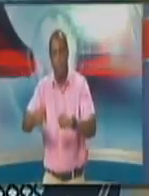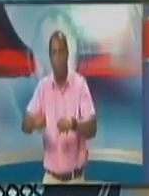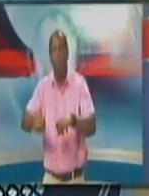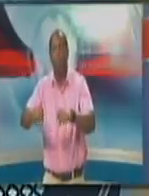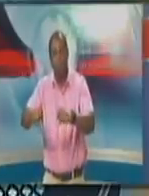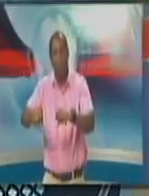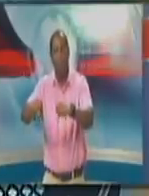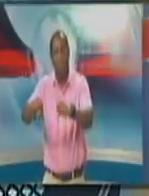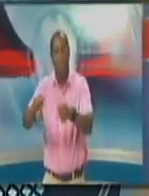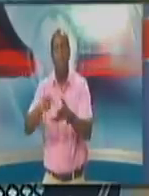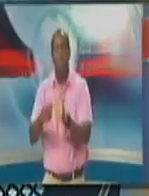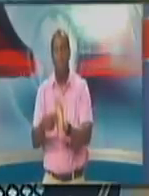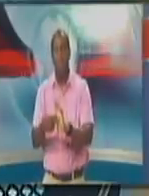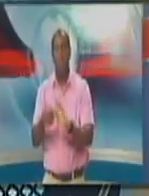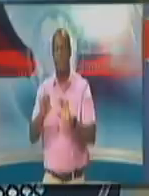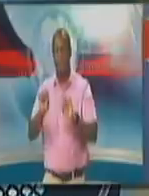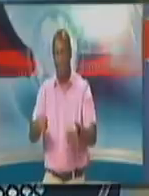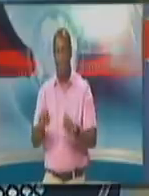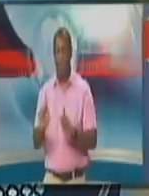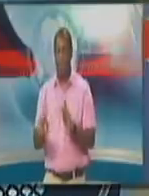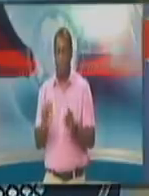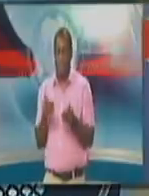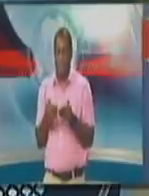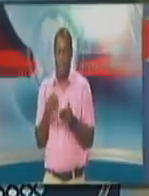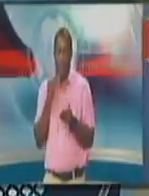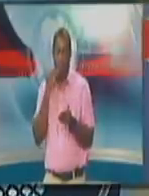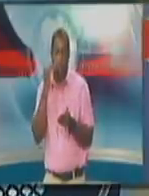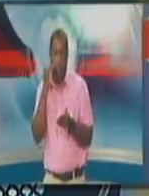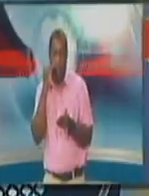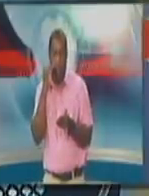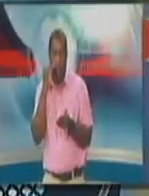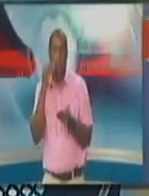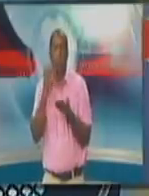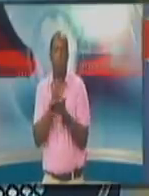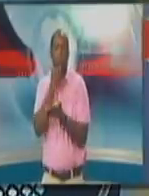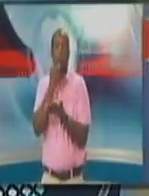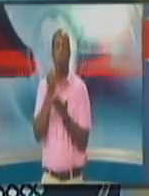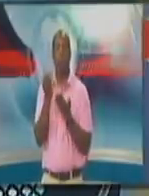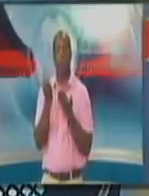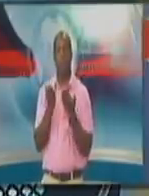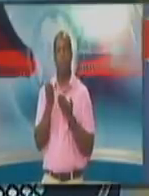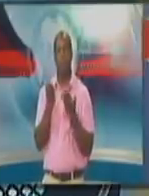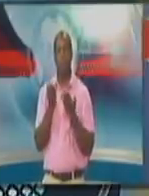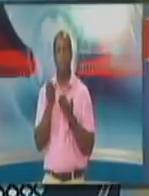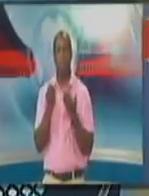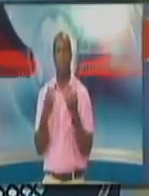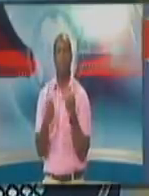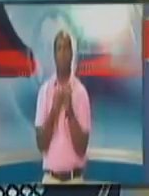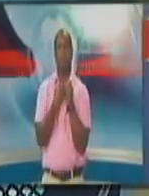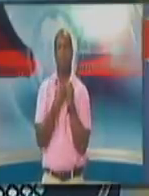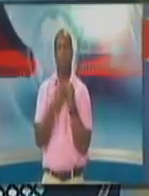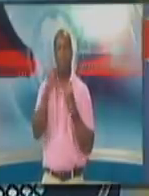to where people are, as opposed to, for instance, right now where some of our clinics operate in